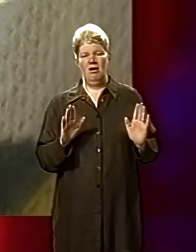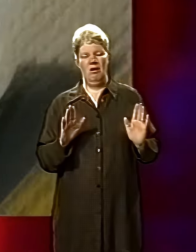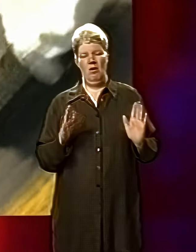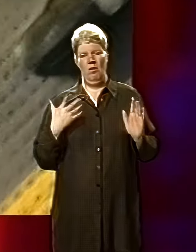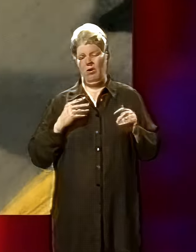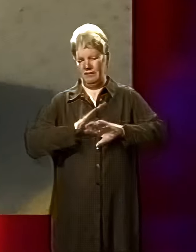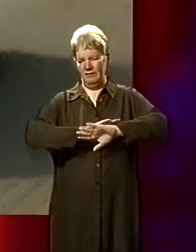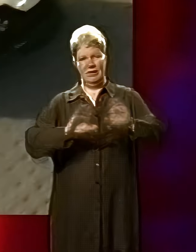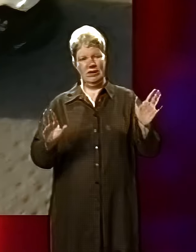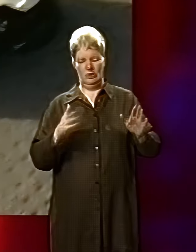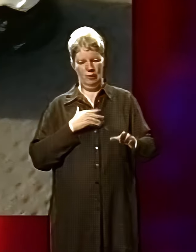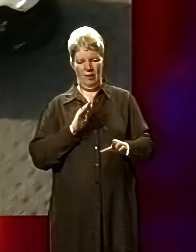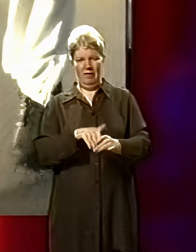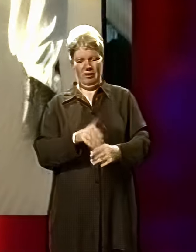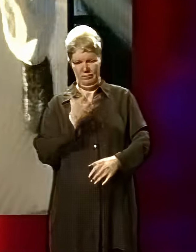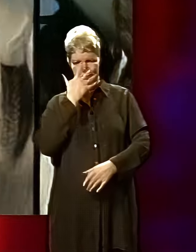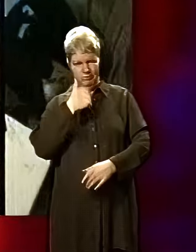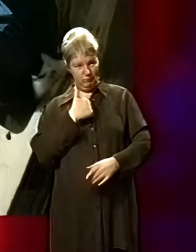boot.